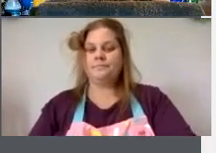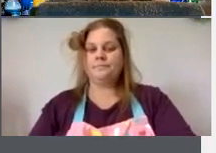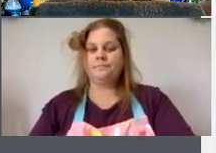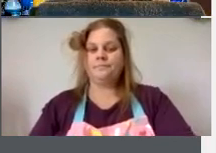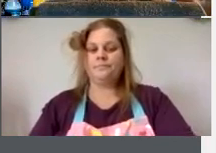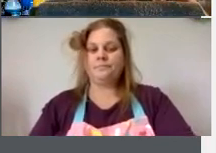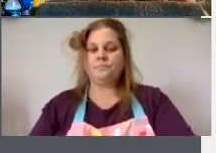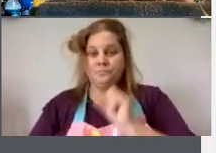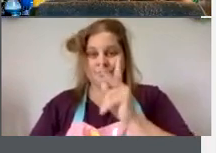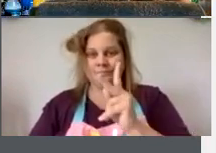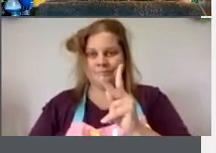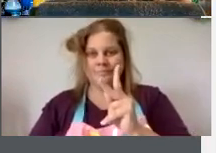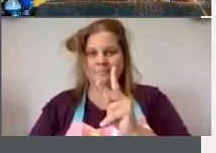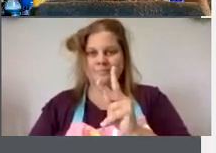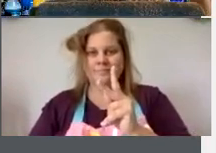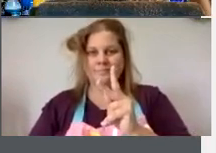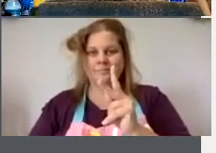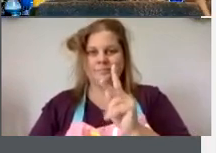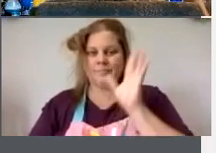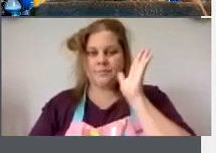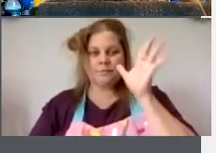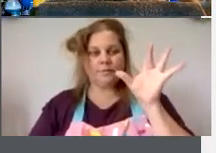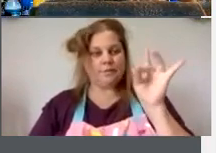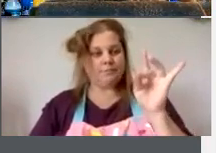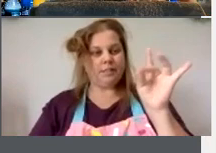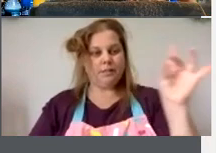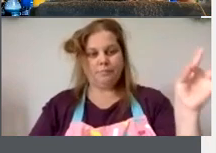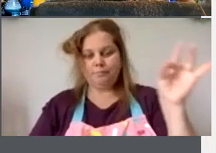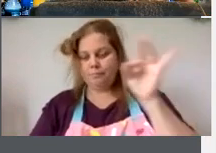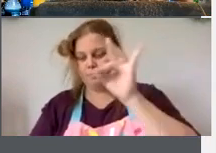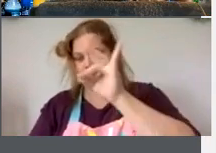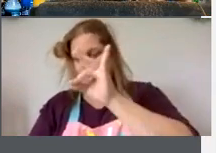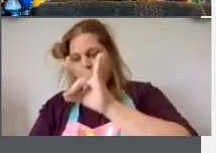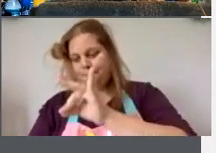Okay, I'm going to take my magnet and put it to the corner.